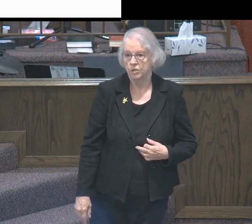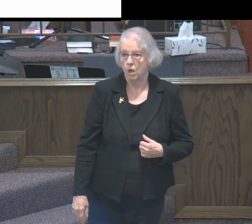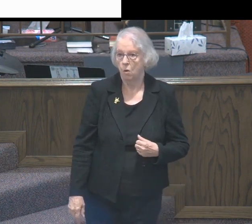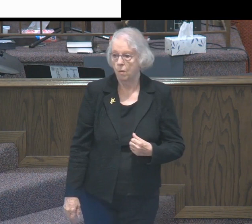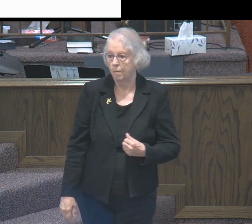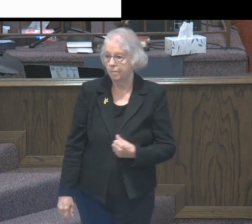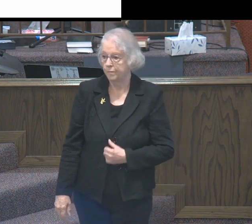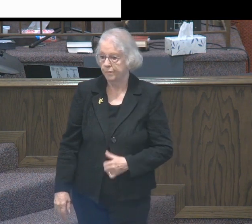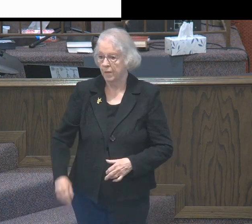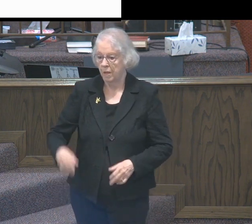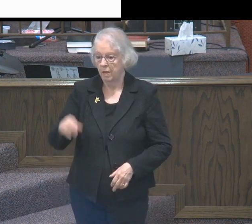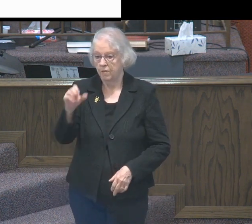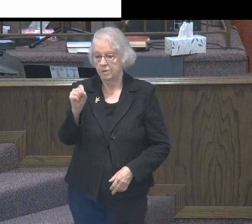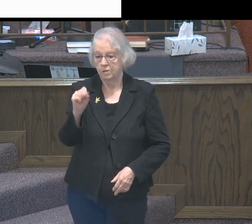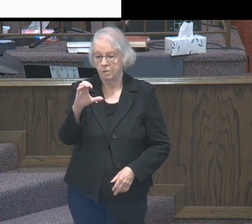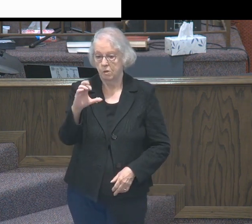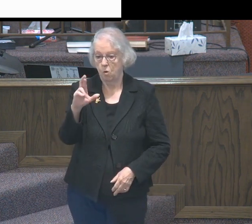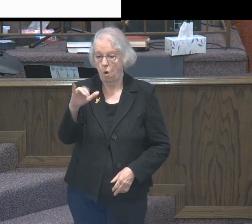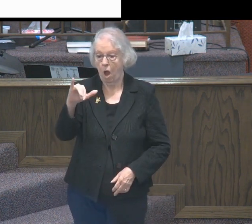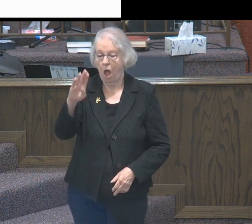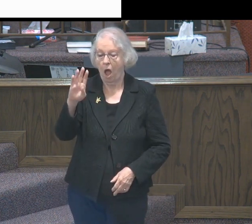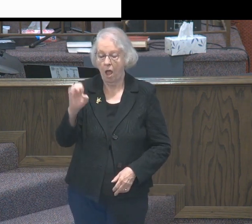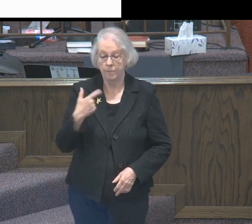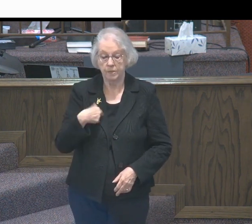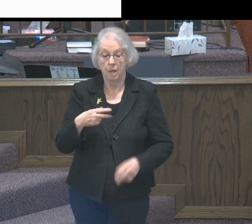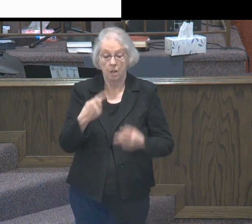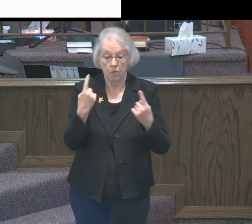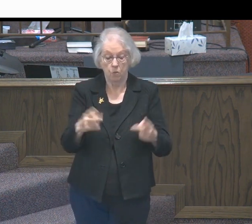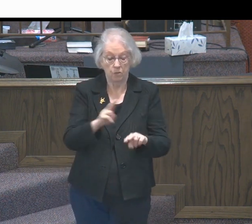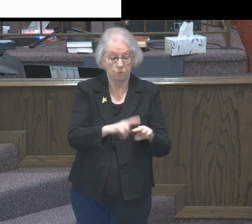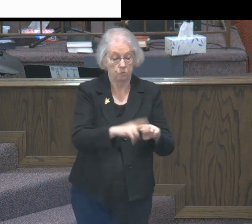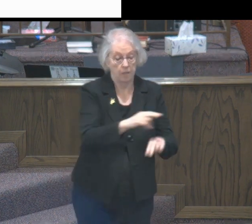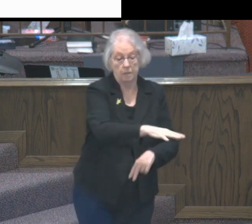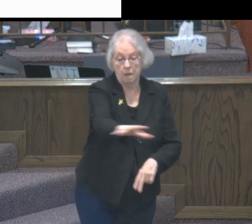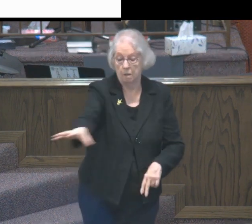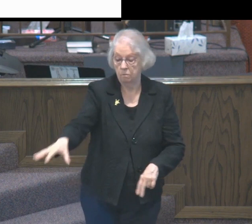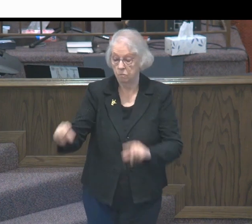the scribes' interpretation of the law